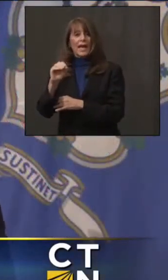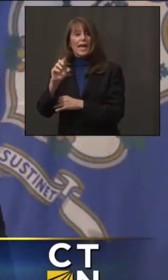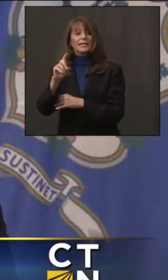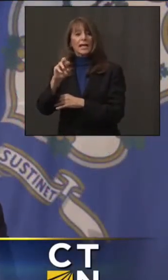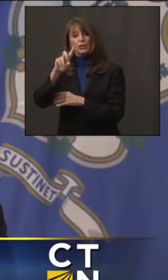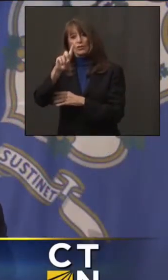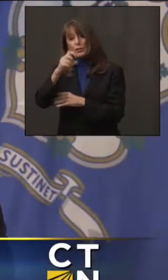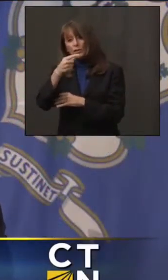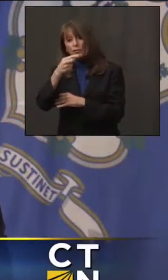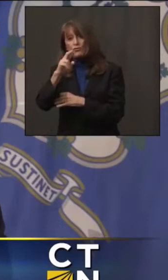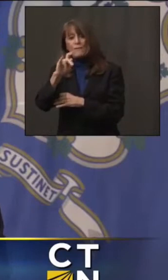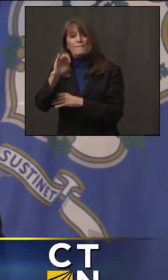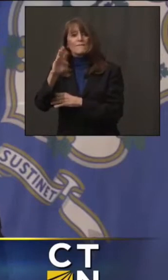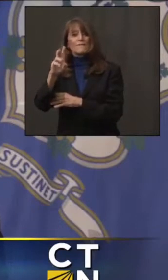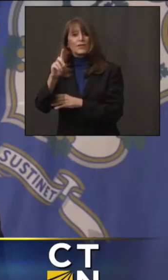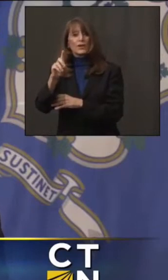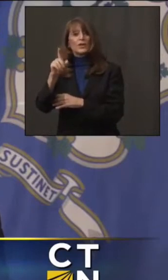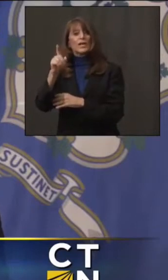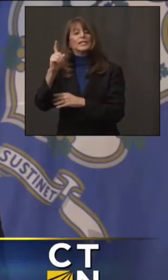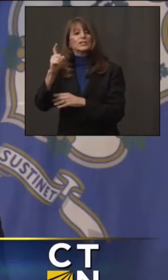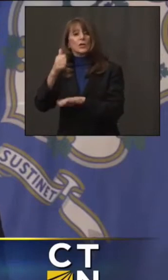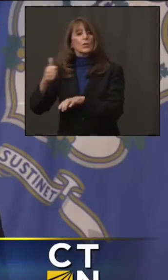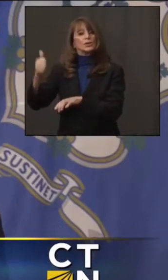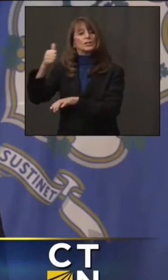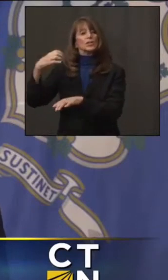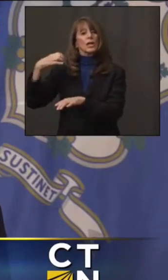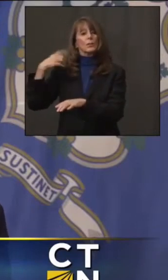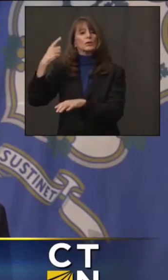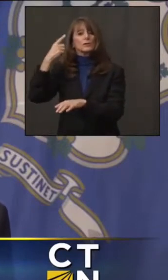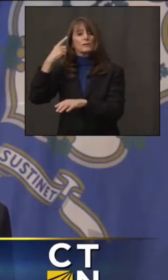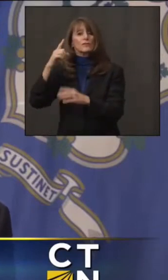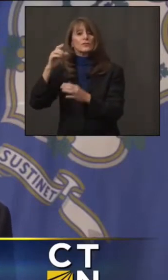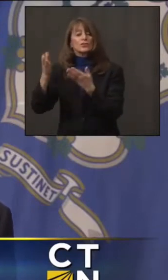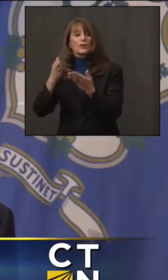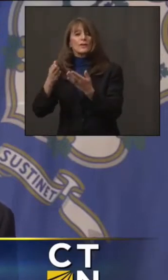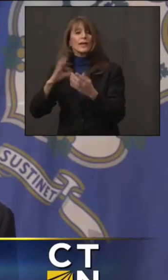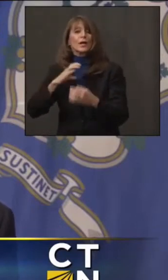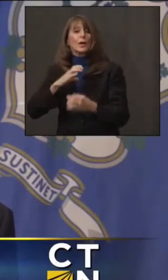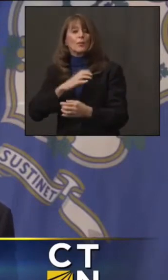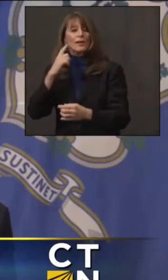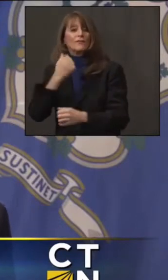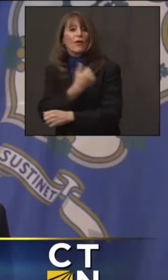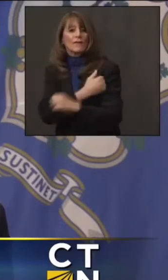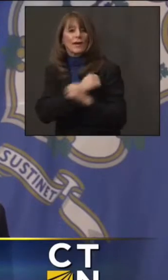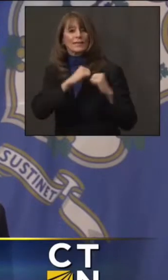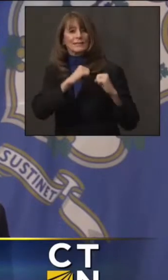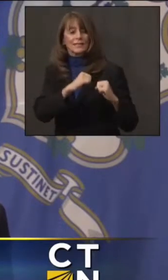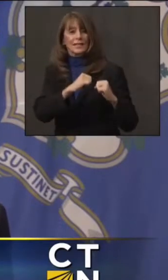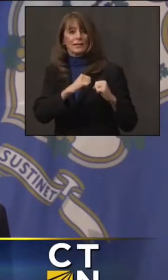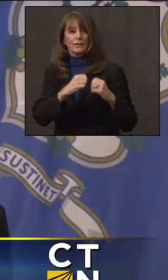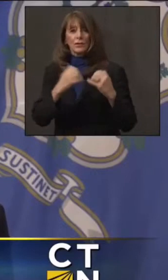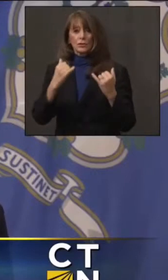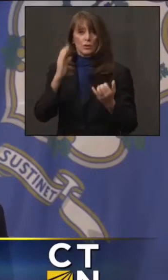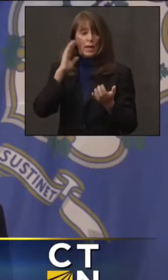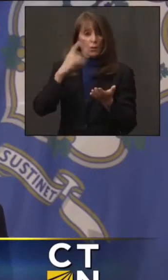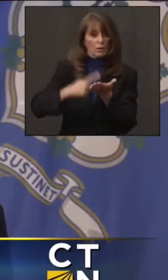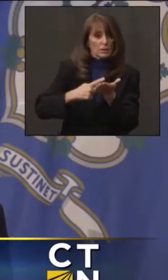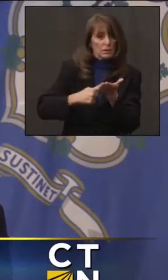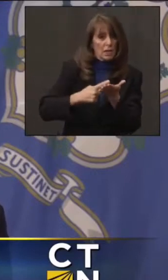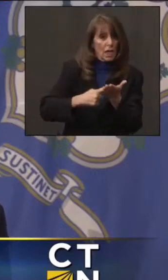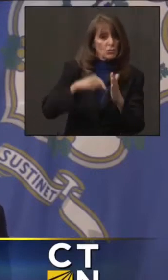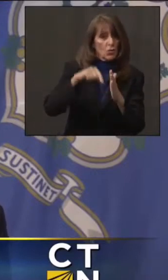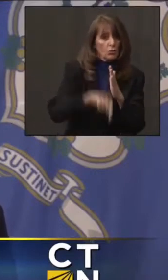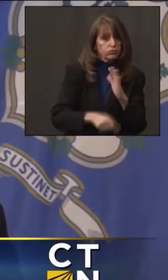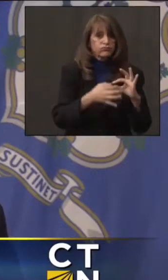our co-chairman of our Vaccination Advisory Board. And we're going to spend a little bit of time, a lot of time, I hope, talking about